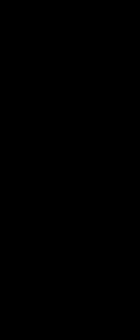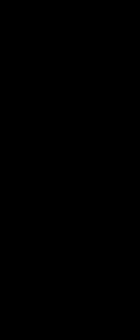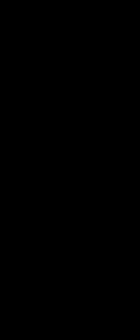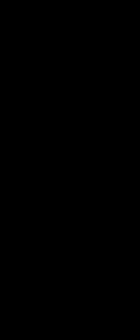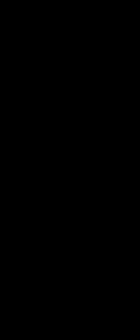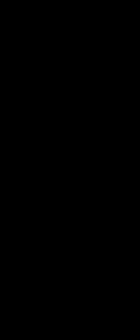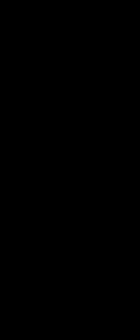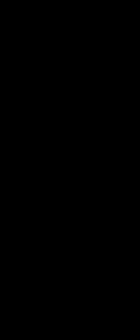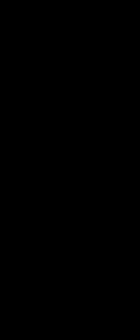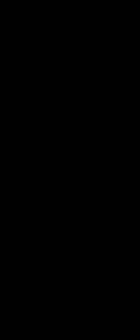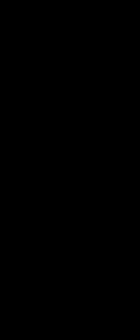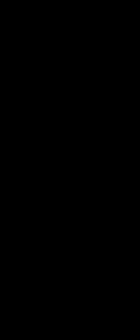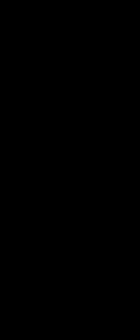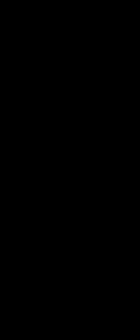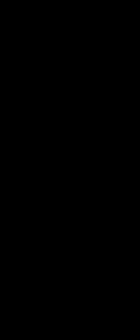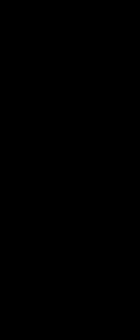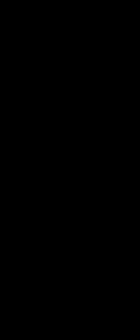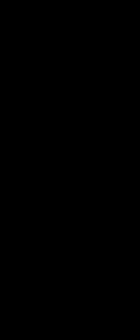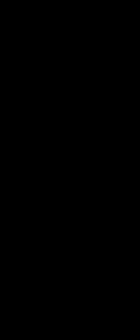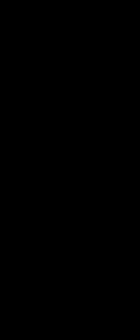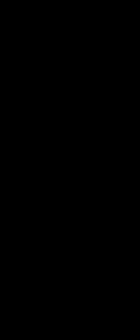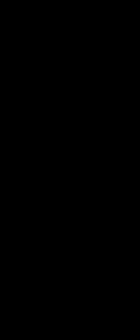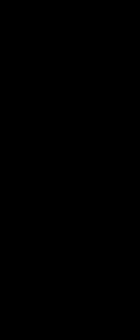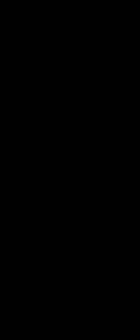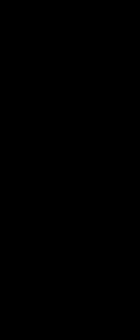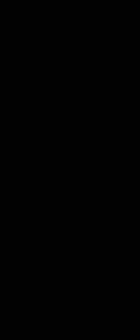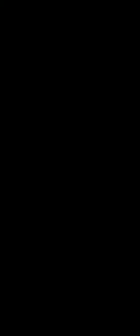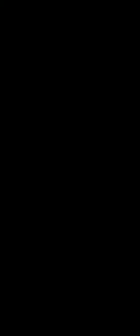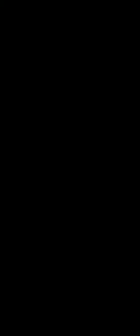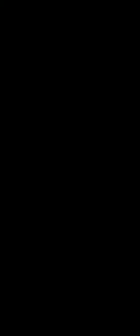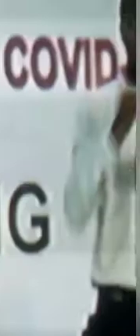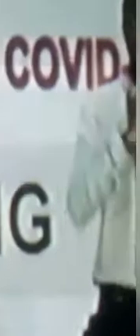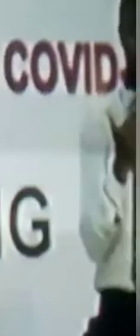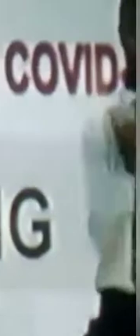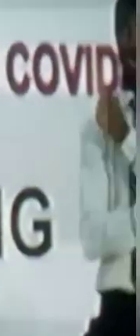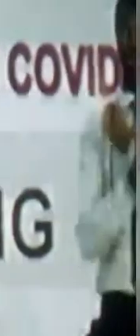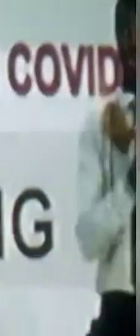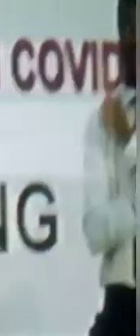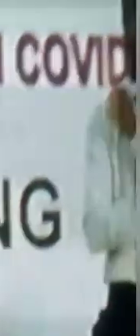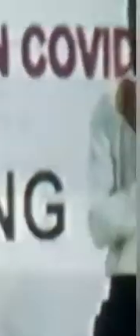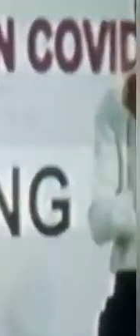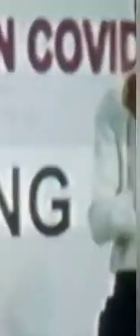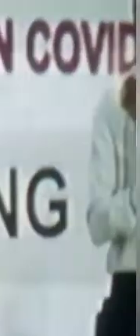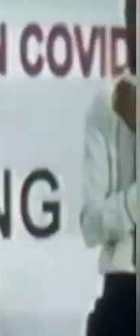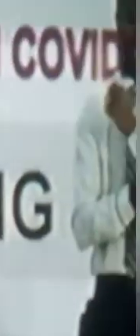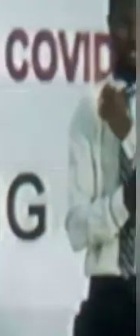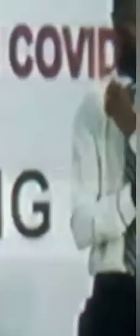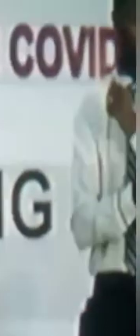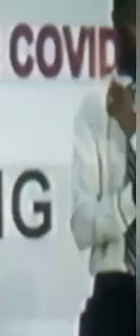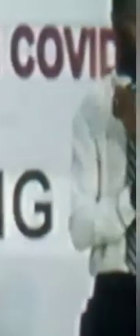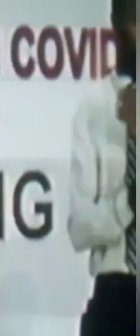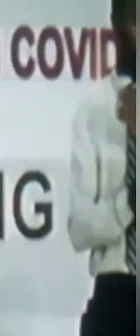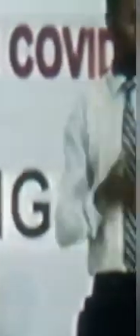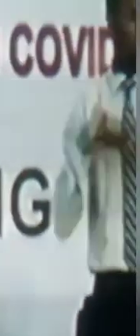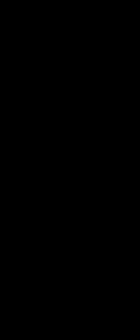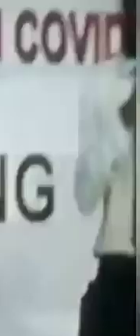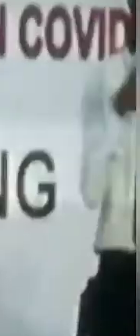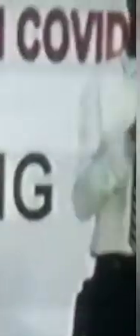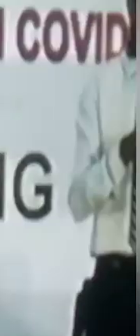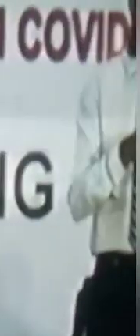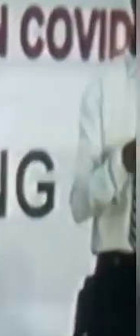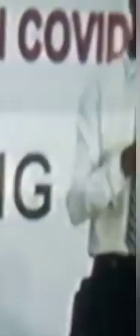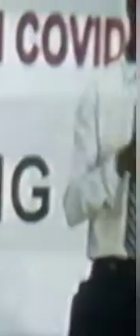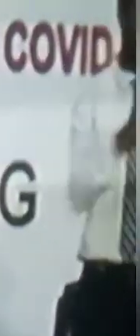been accusing each other of capturing each other's masks, as there has also been a global competition